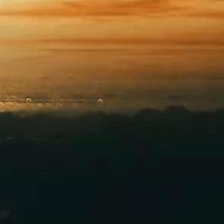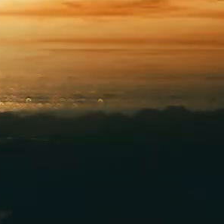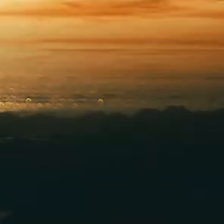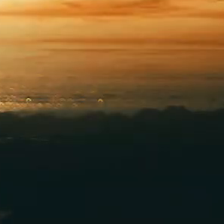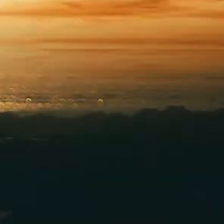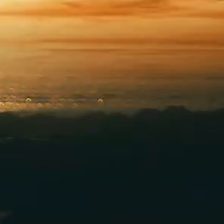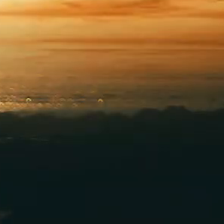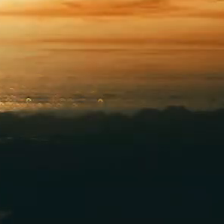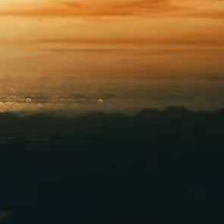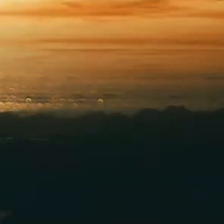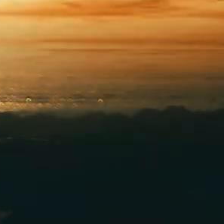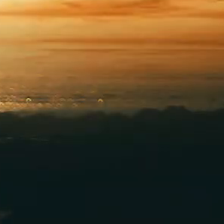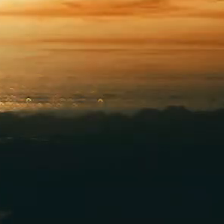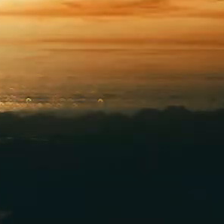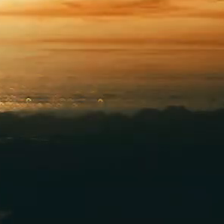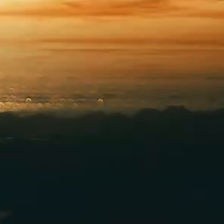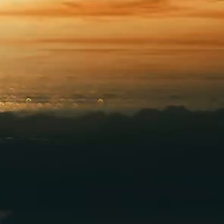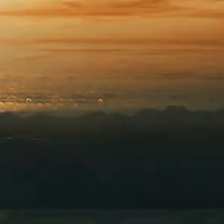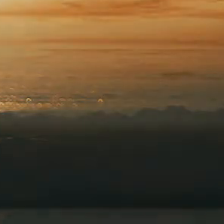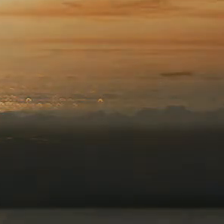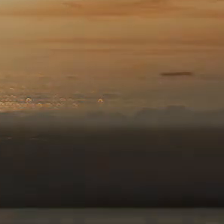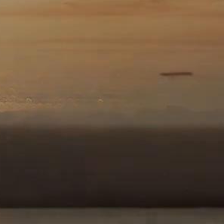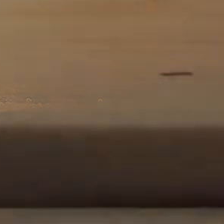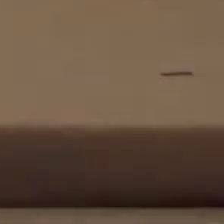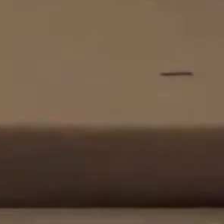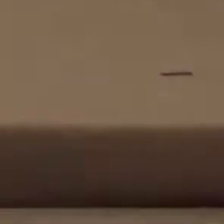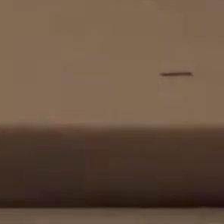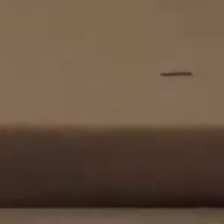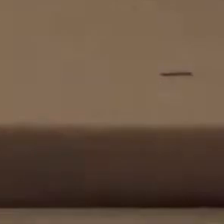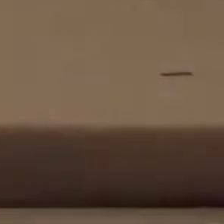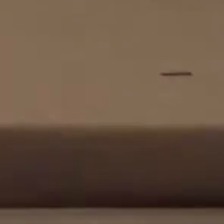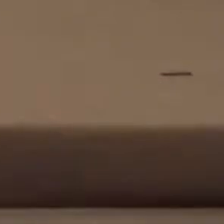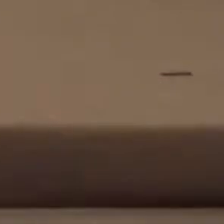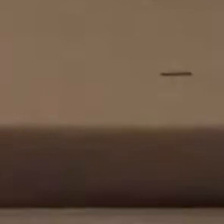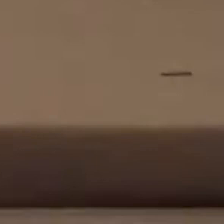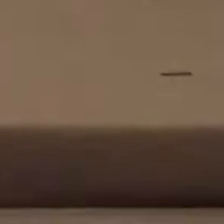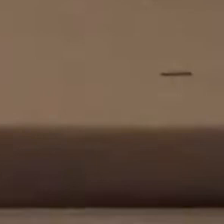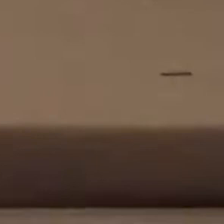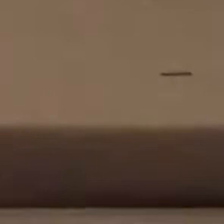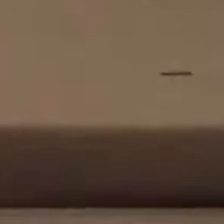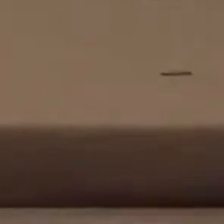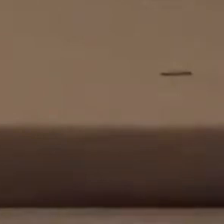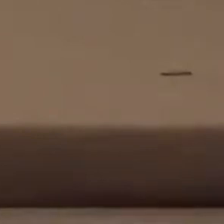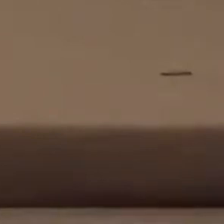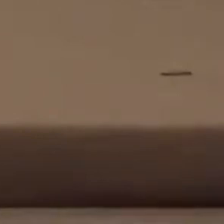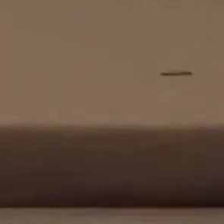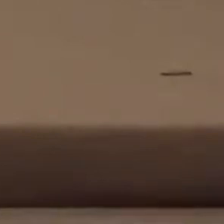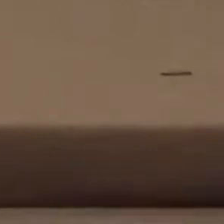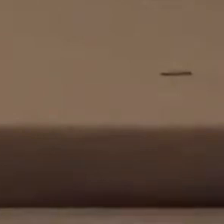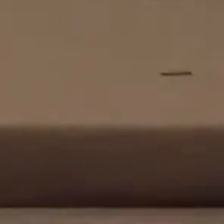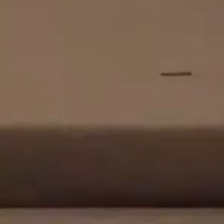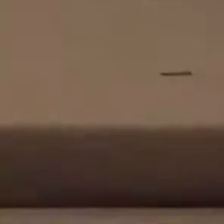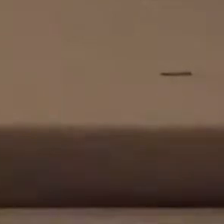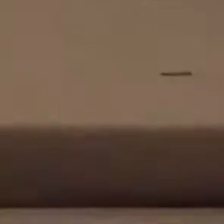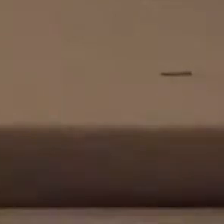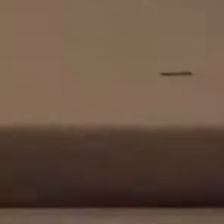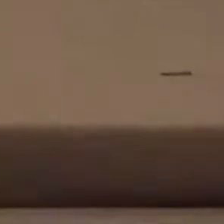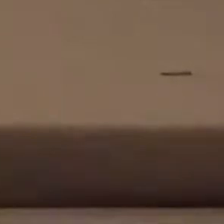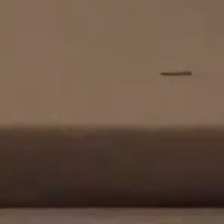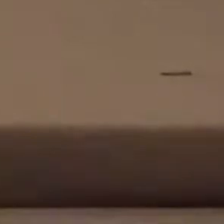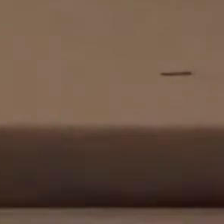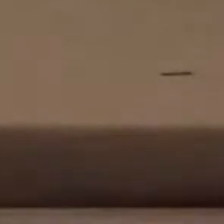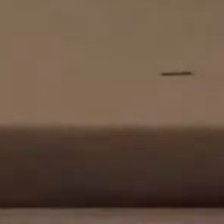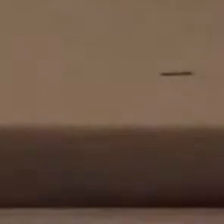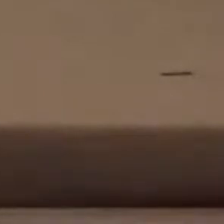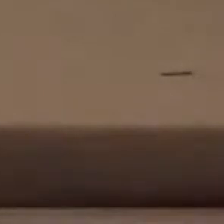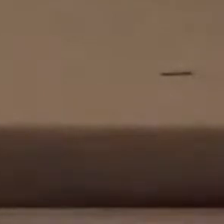Bible. And our primary passage tonight is the 17th chapter of the book of 1 Kings. 1 Kings chapter 17